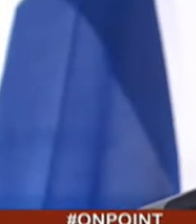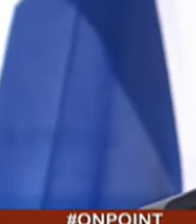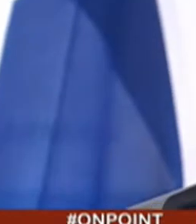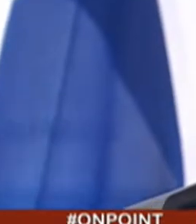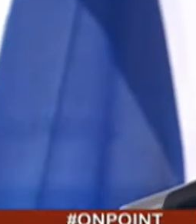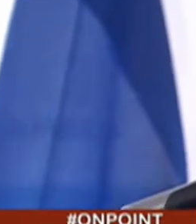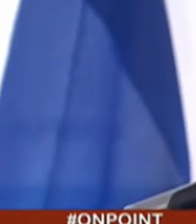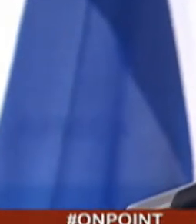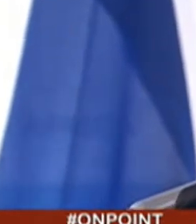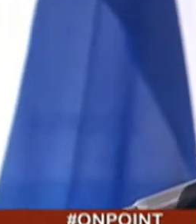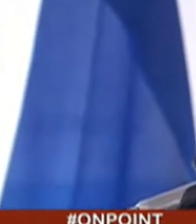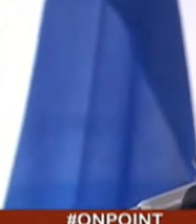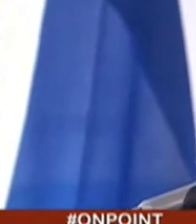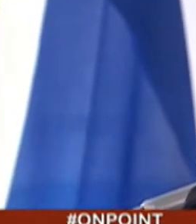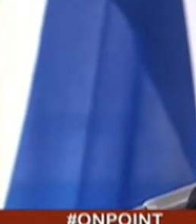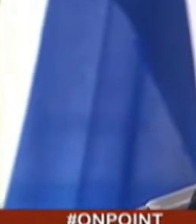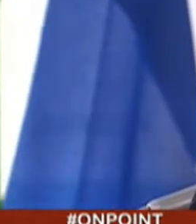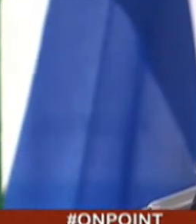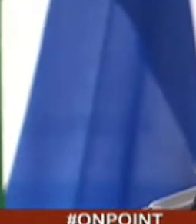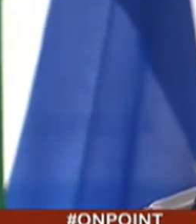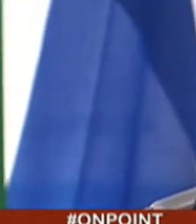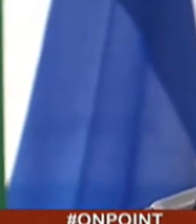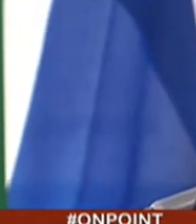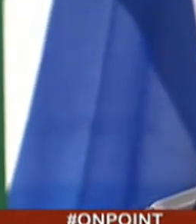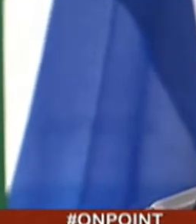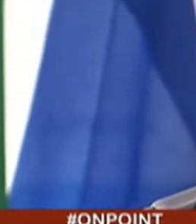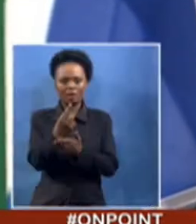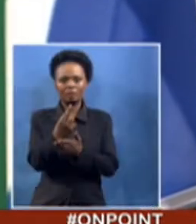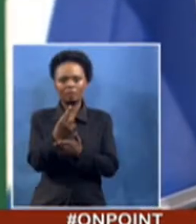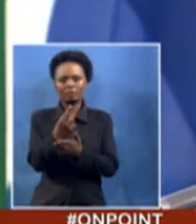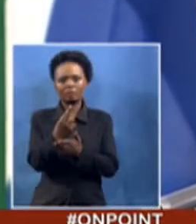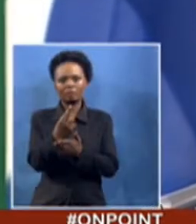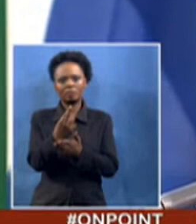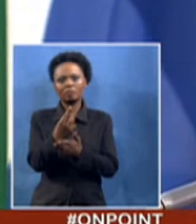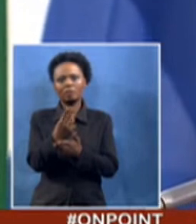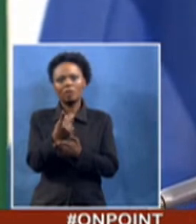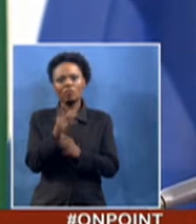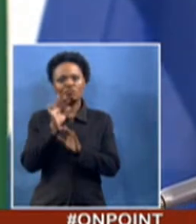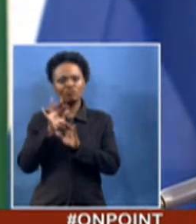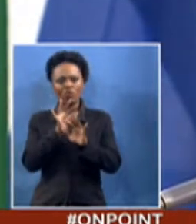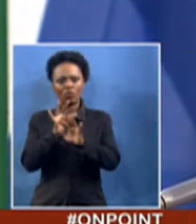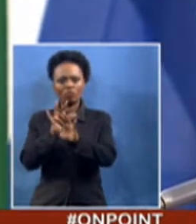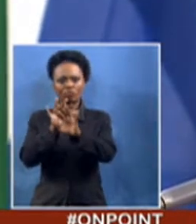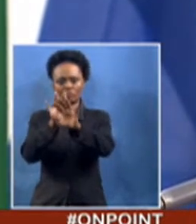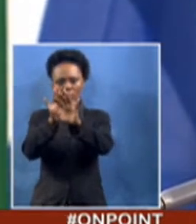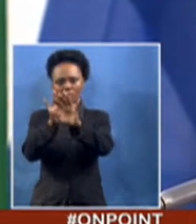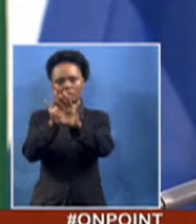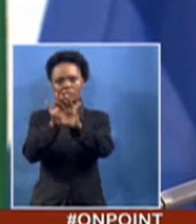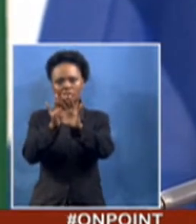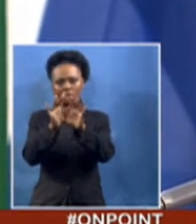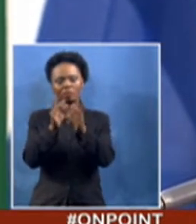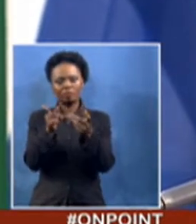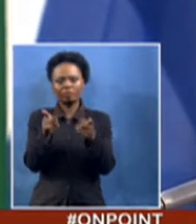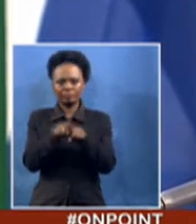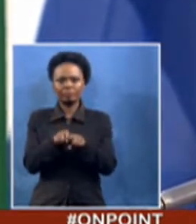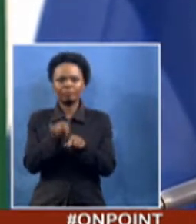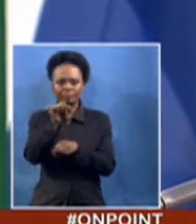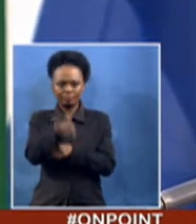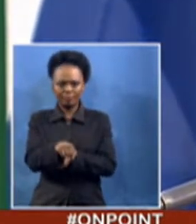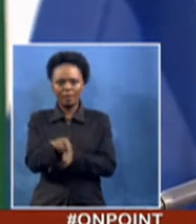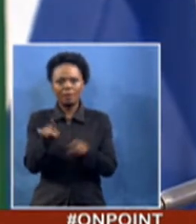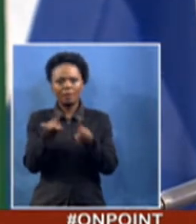gives all of us the right to assembly, the right to protest as well. But when we